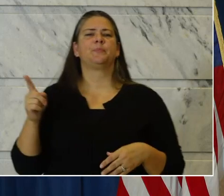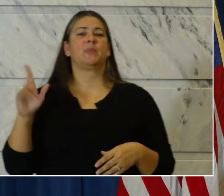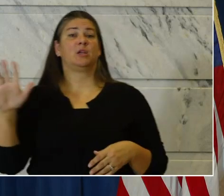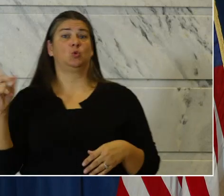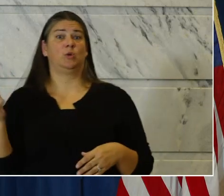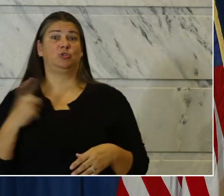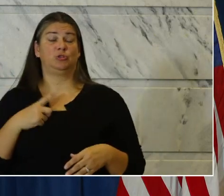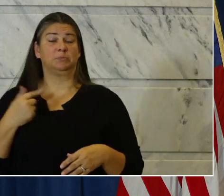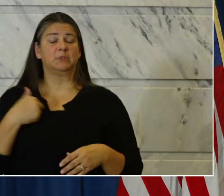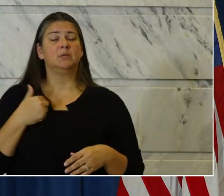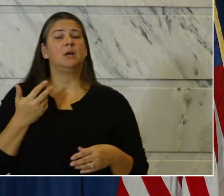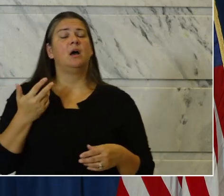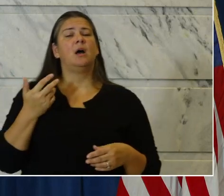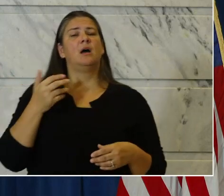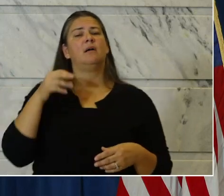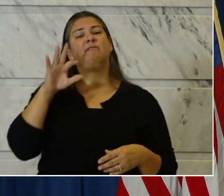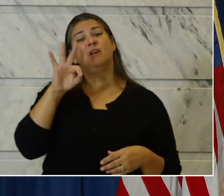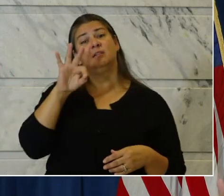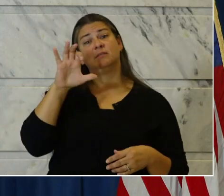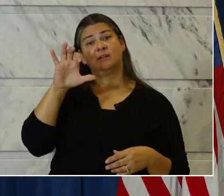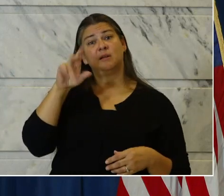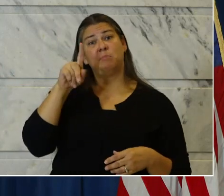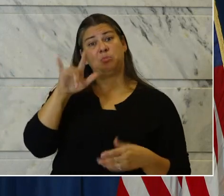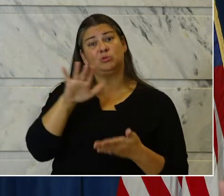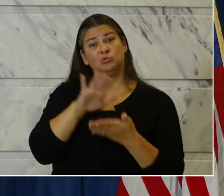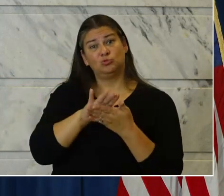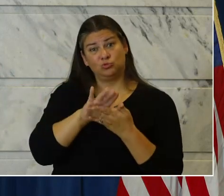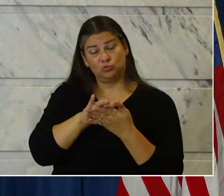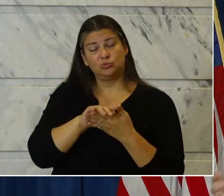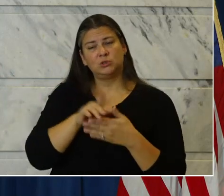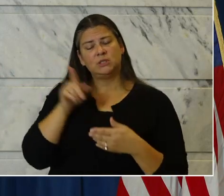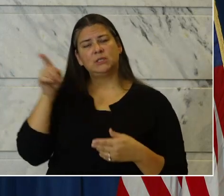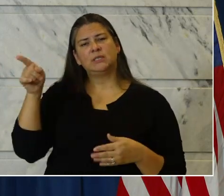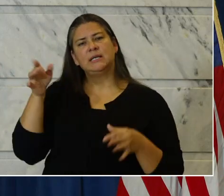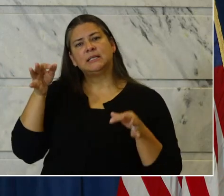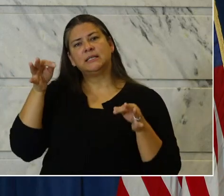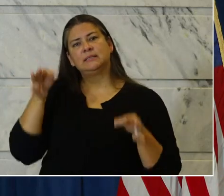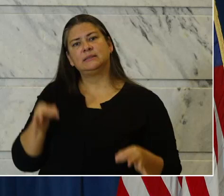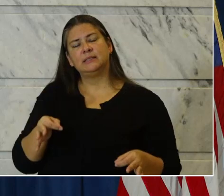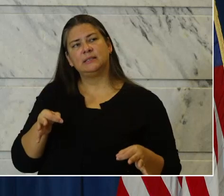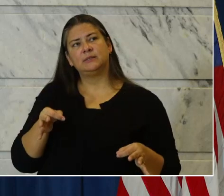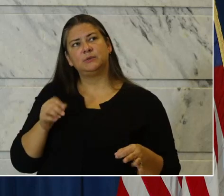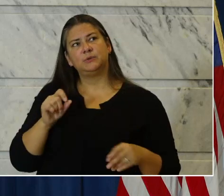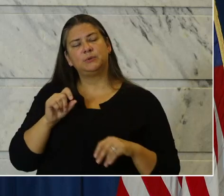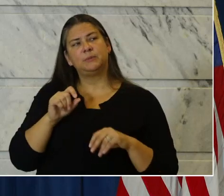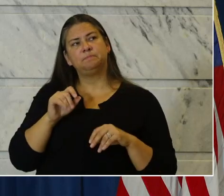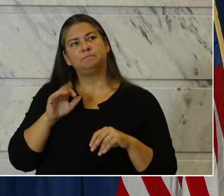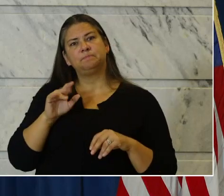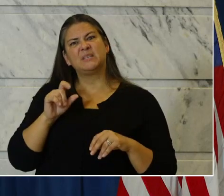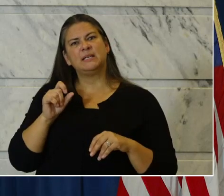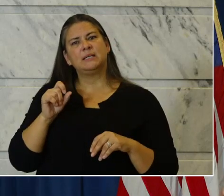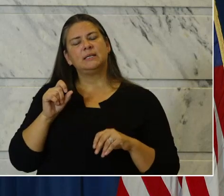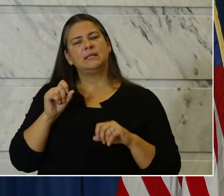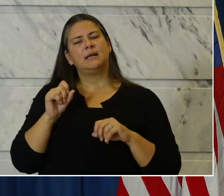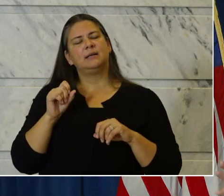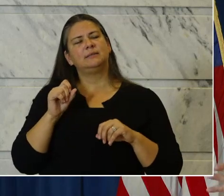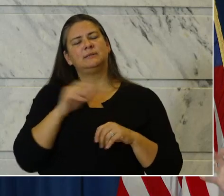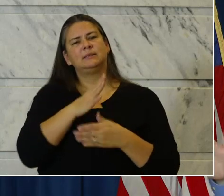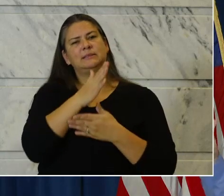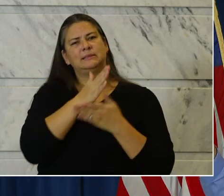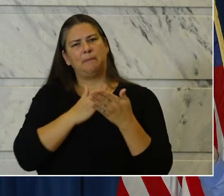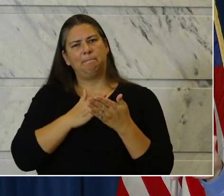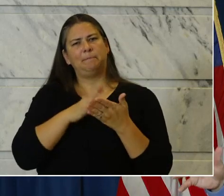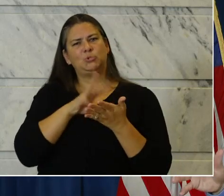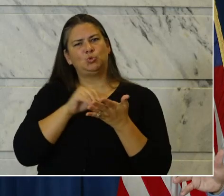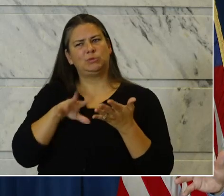Public Schools and their decision to send some targeted populations back